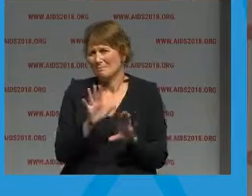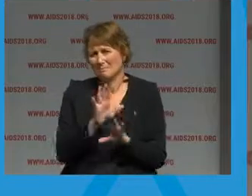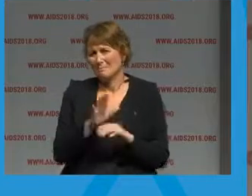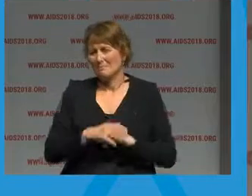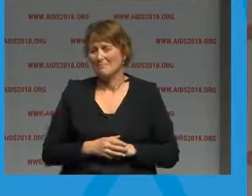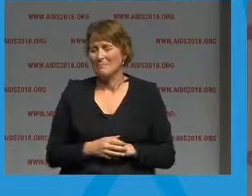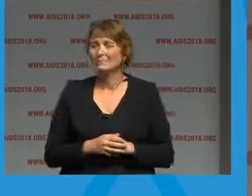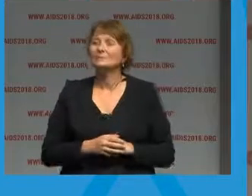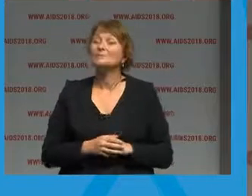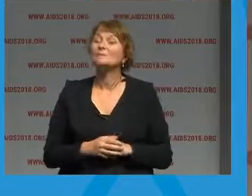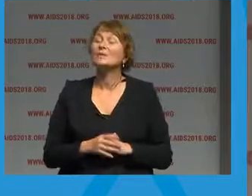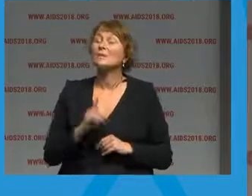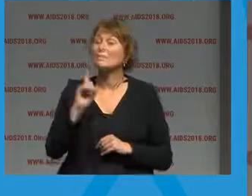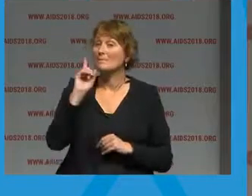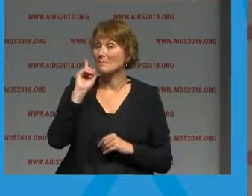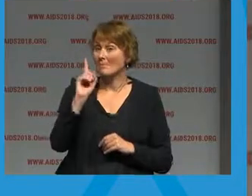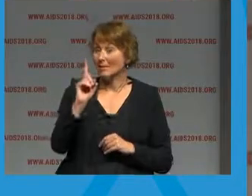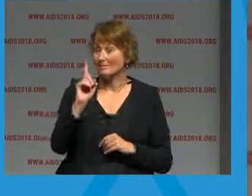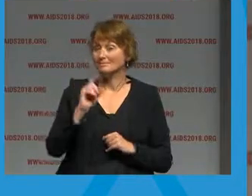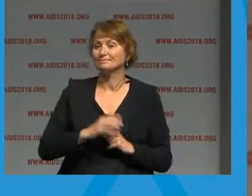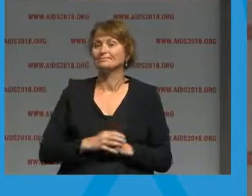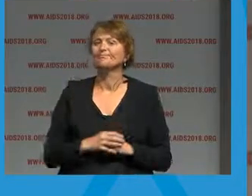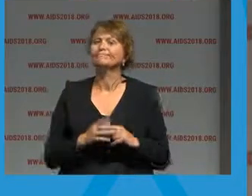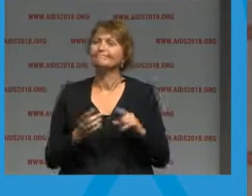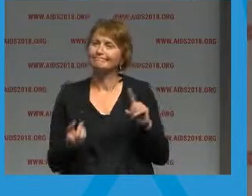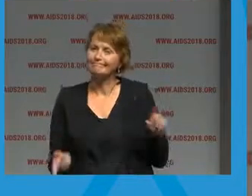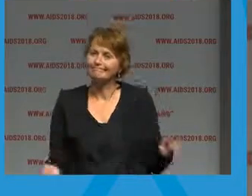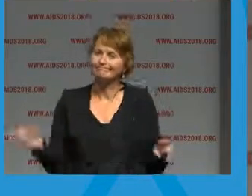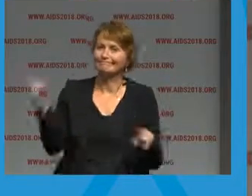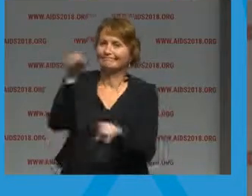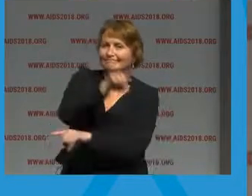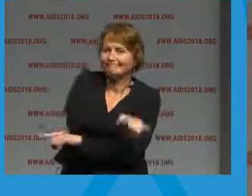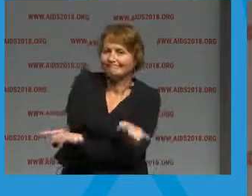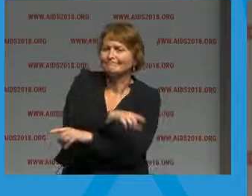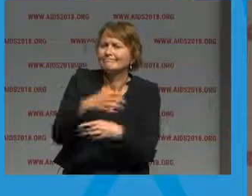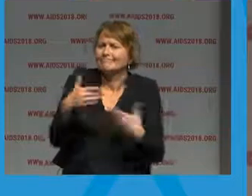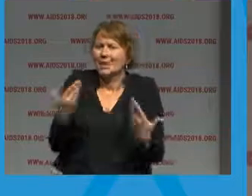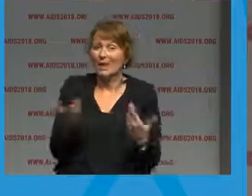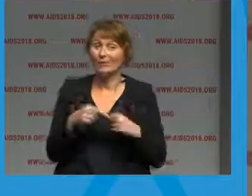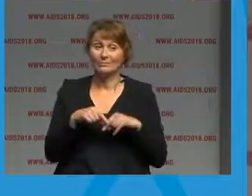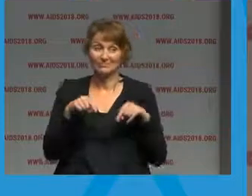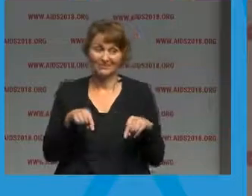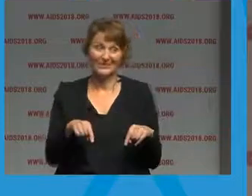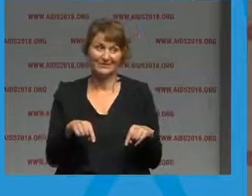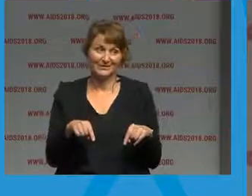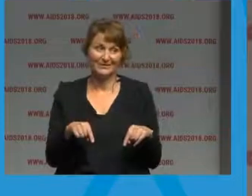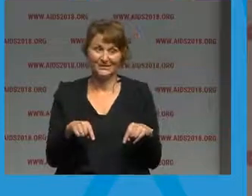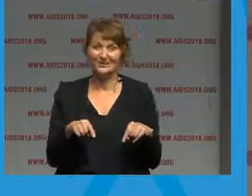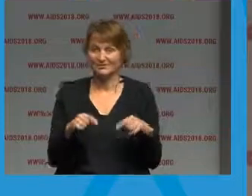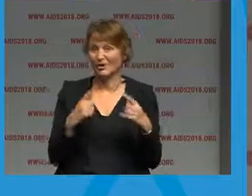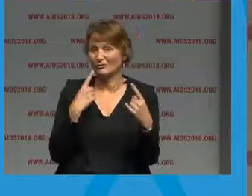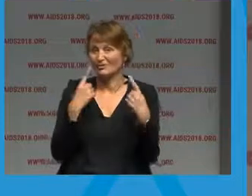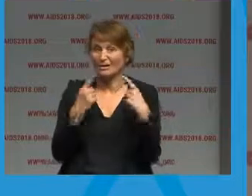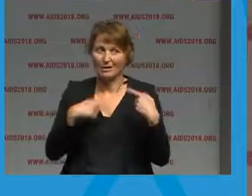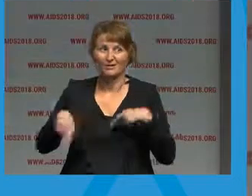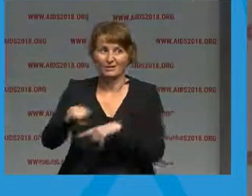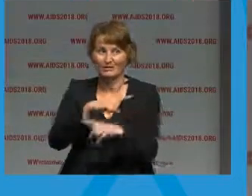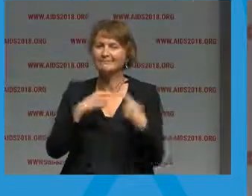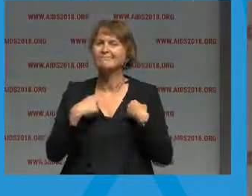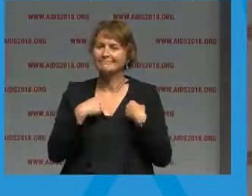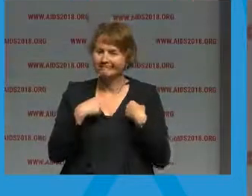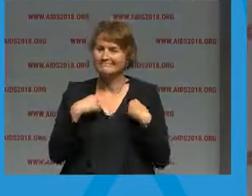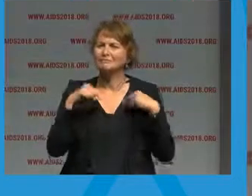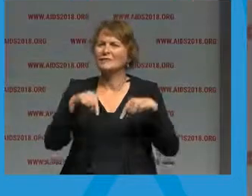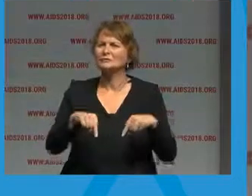Now, to turn this around, which has been the focus of a lot of these discussions of how to marshal the same kind